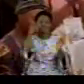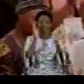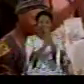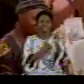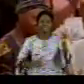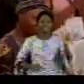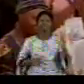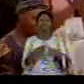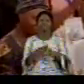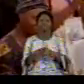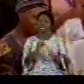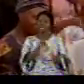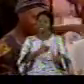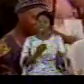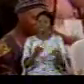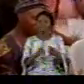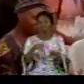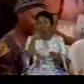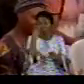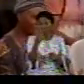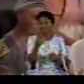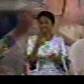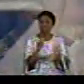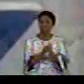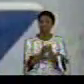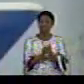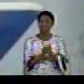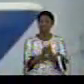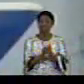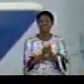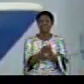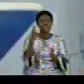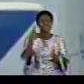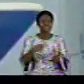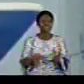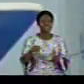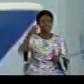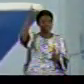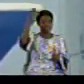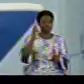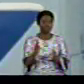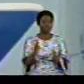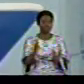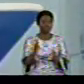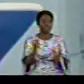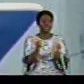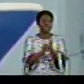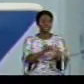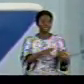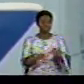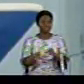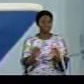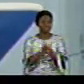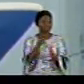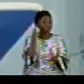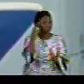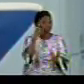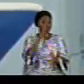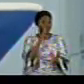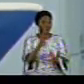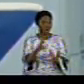I want to tell you that the God that did that for her, because that